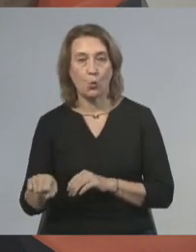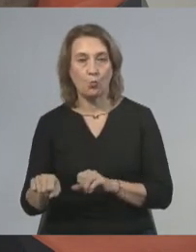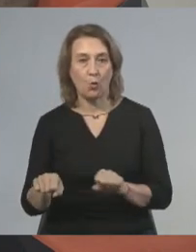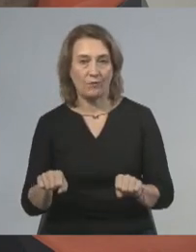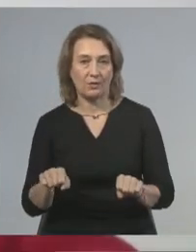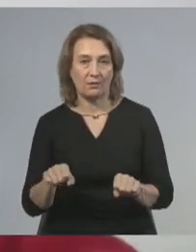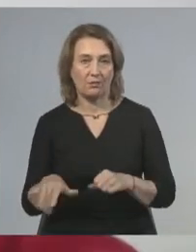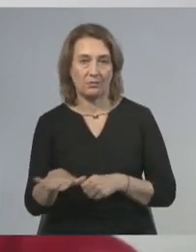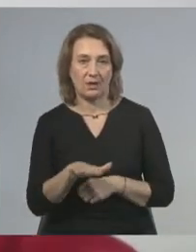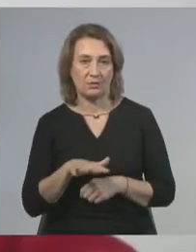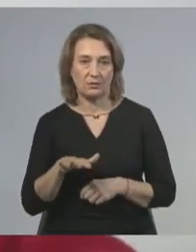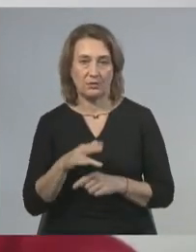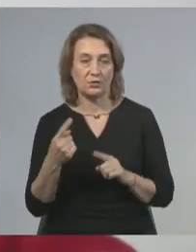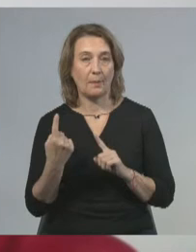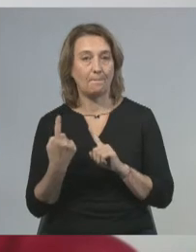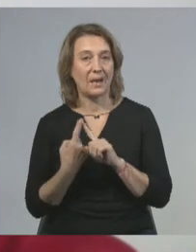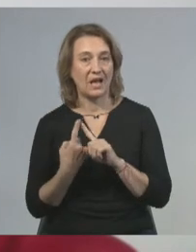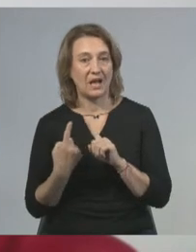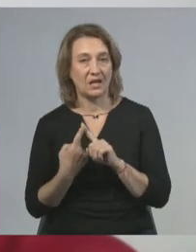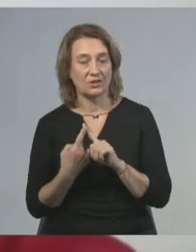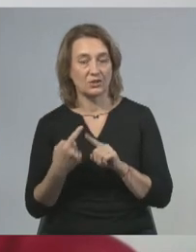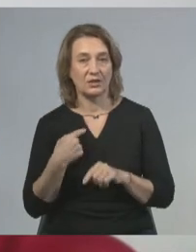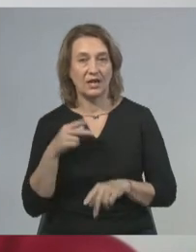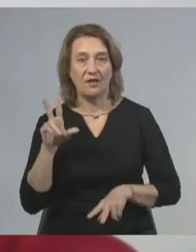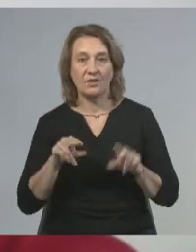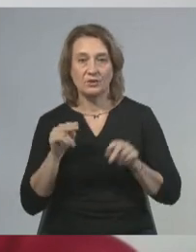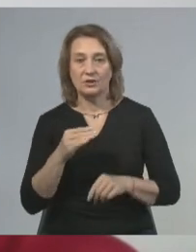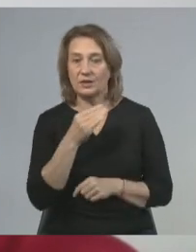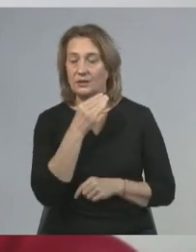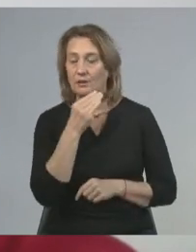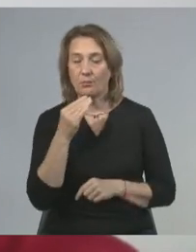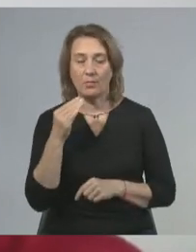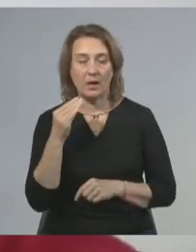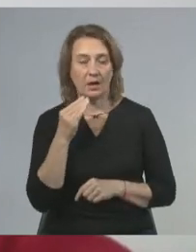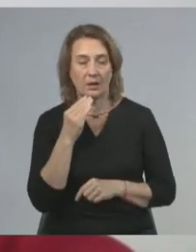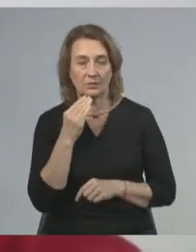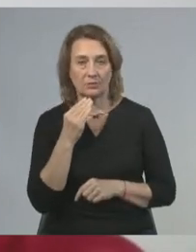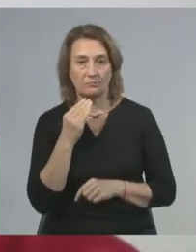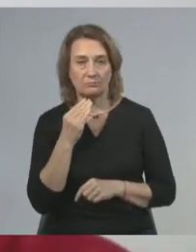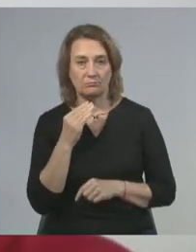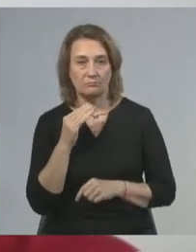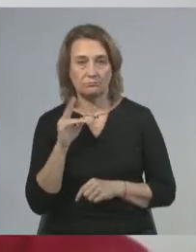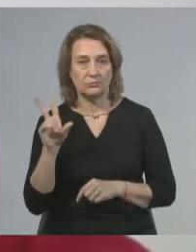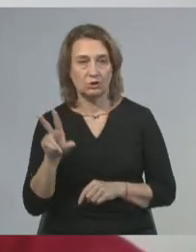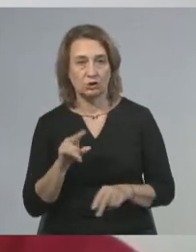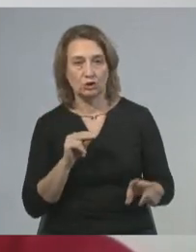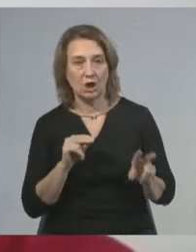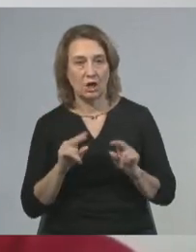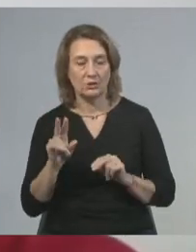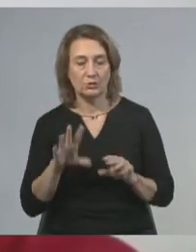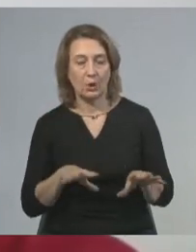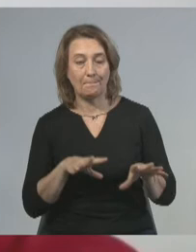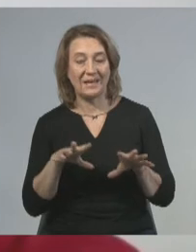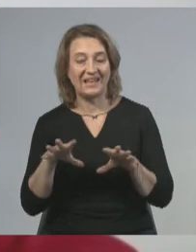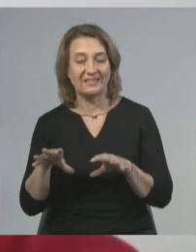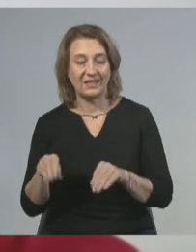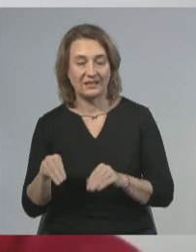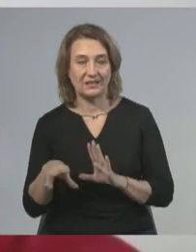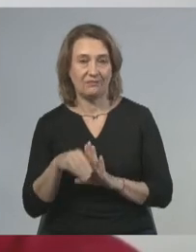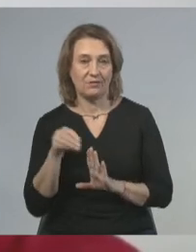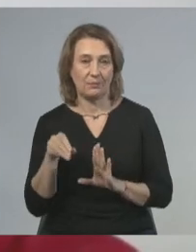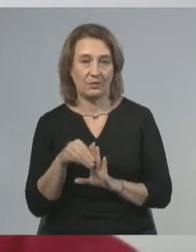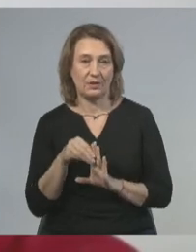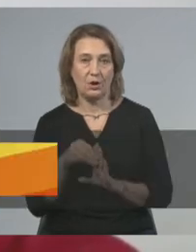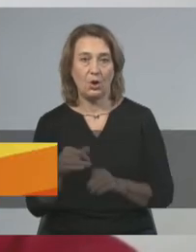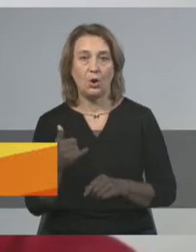to implement voting rights in the occupied territories well personally i think